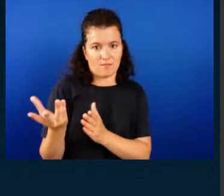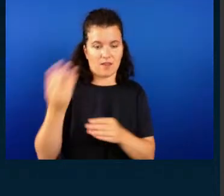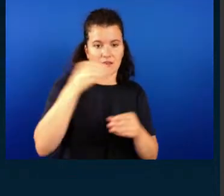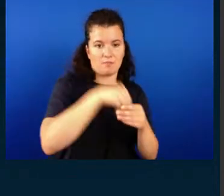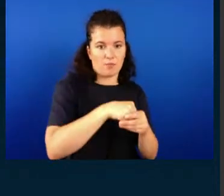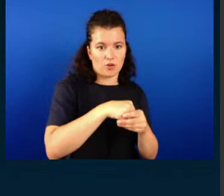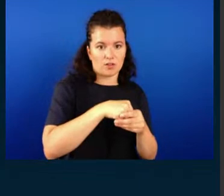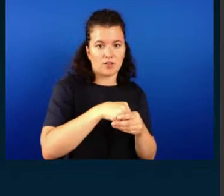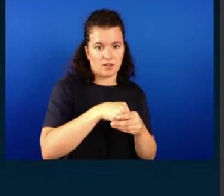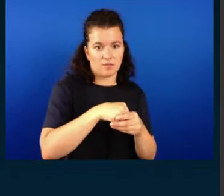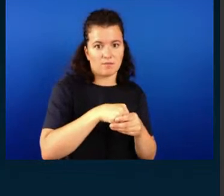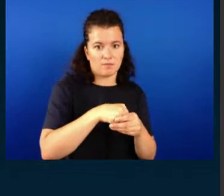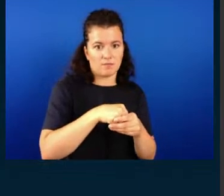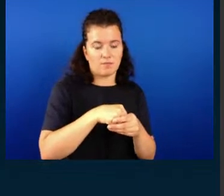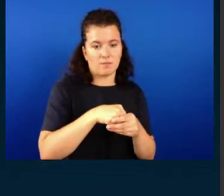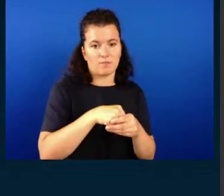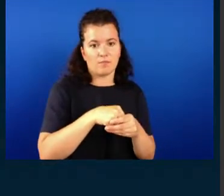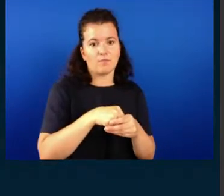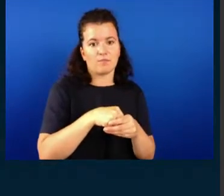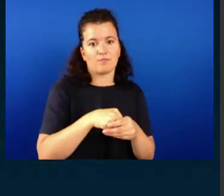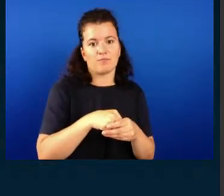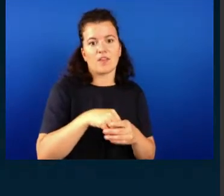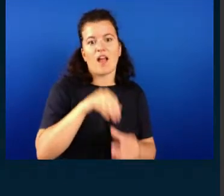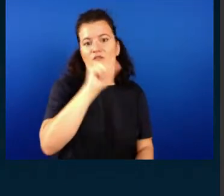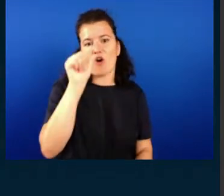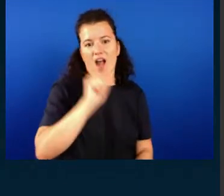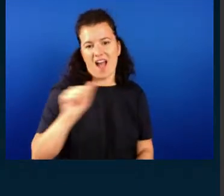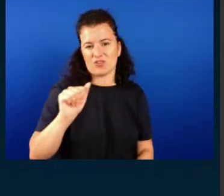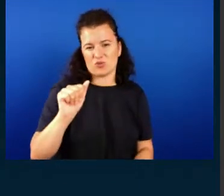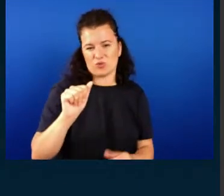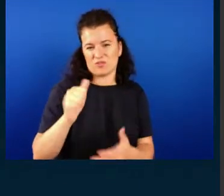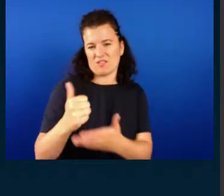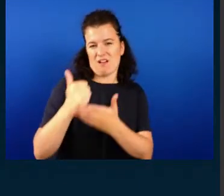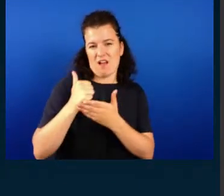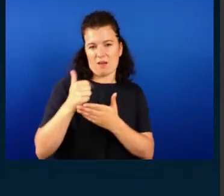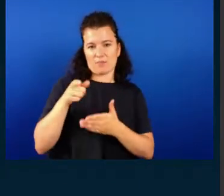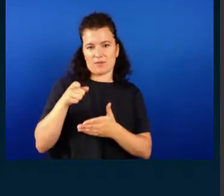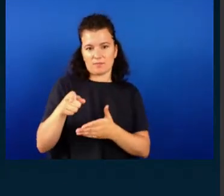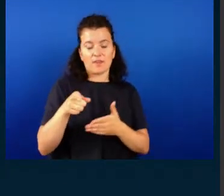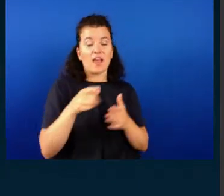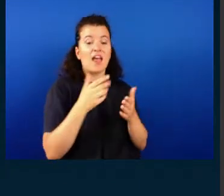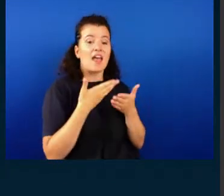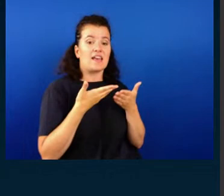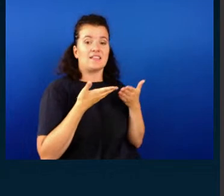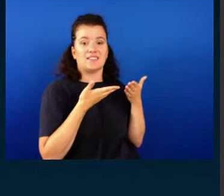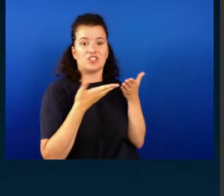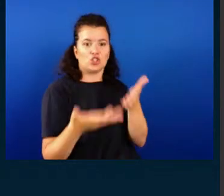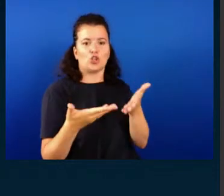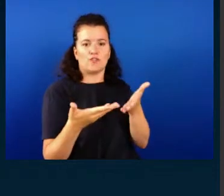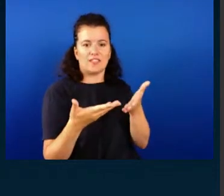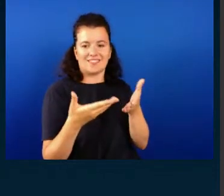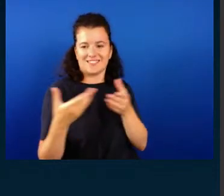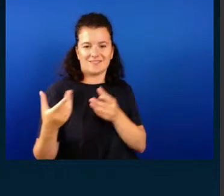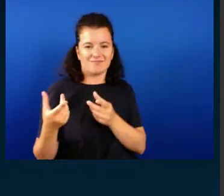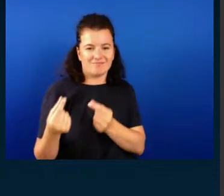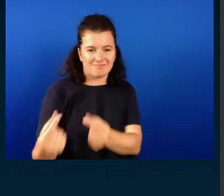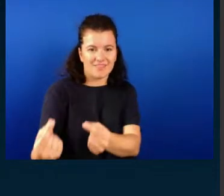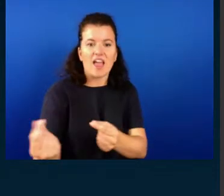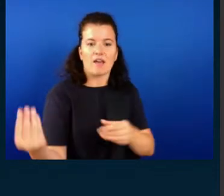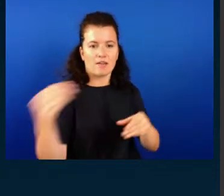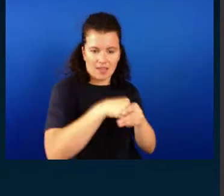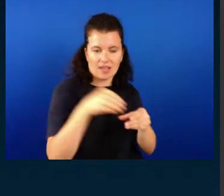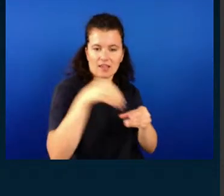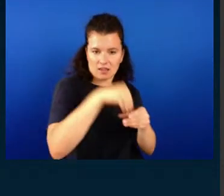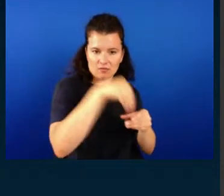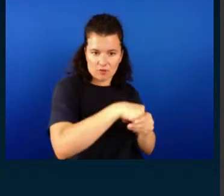get the context of Azure with the service connection that I have integrated. Now I have a resource group and a storage